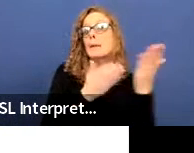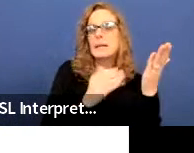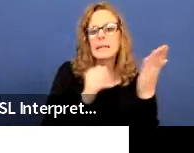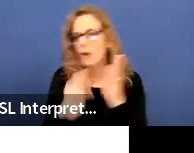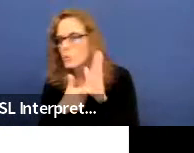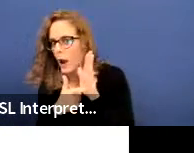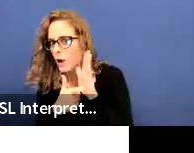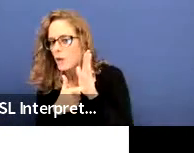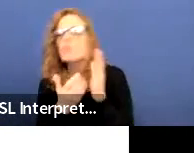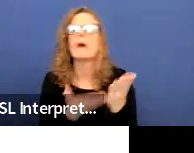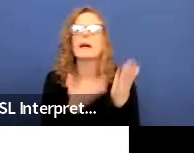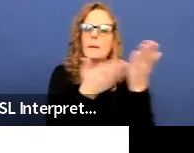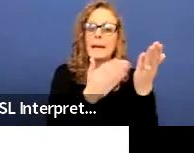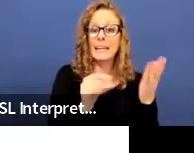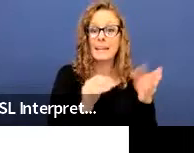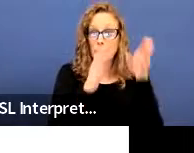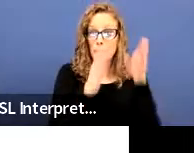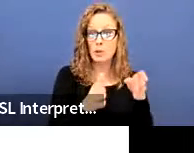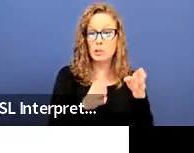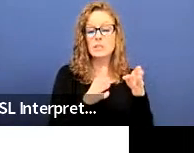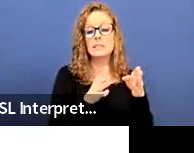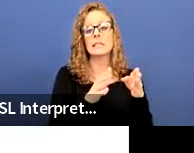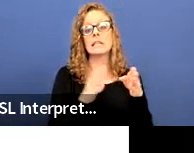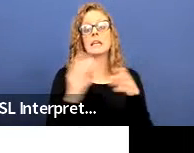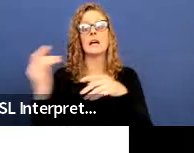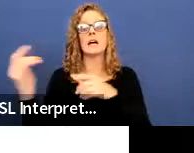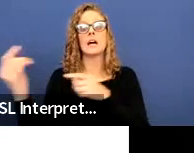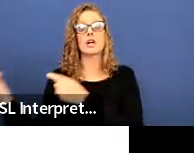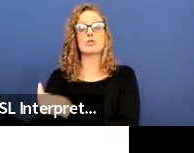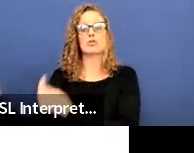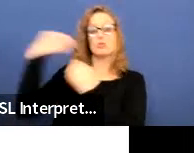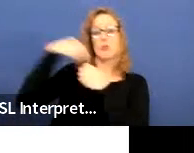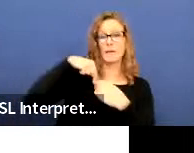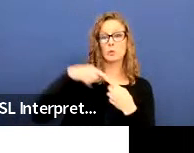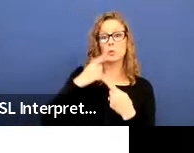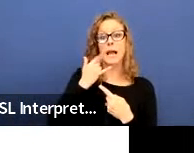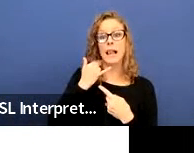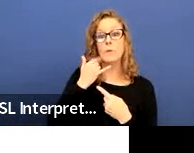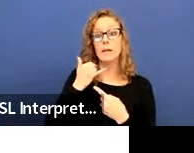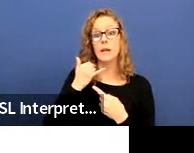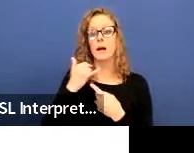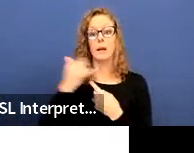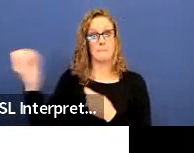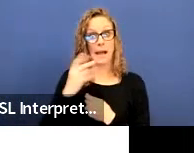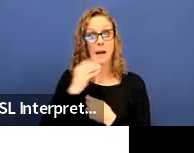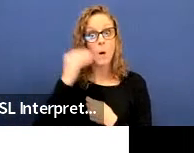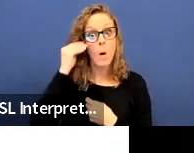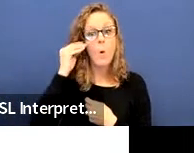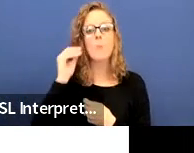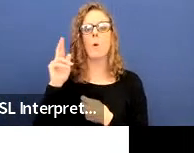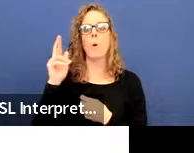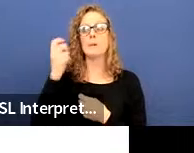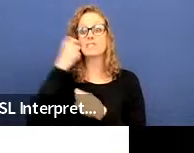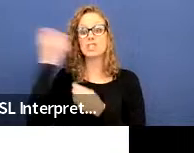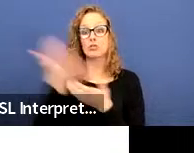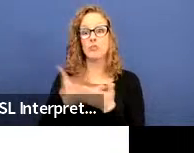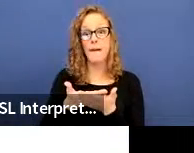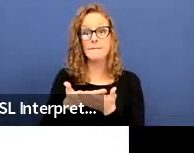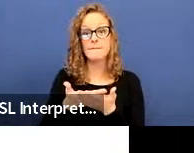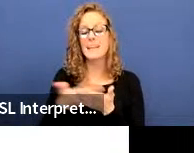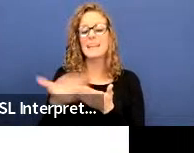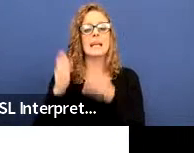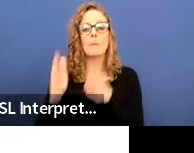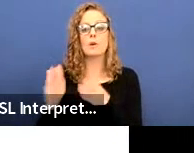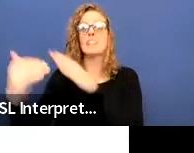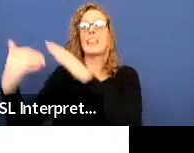recommend anybody traveling into California, whether you're returning home or you're just arriving, anybody